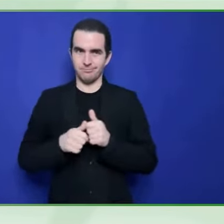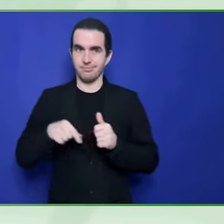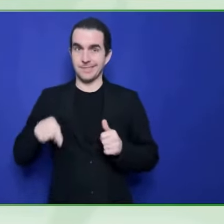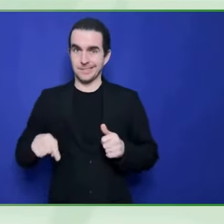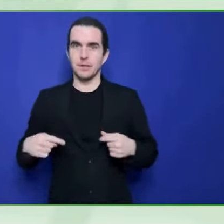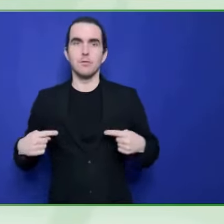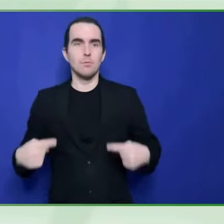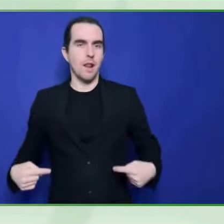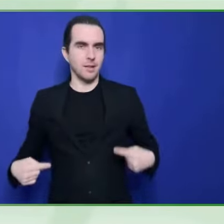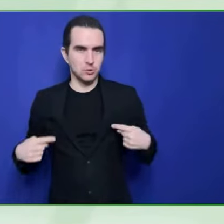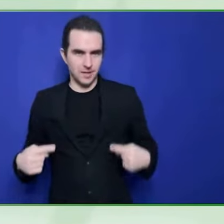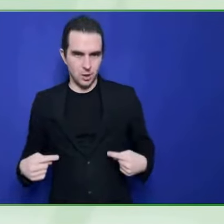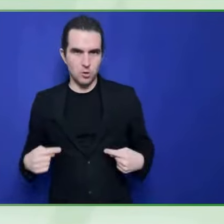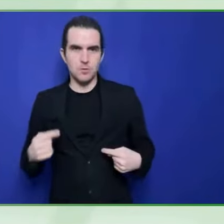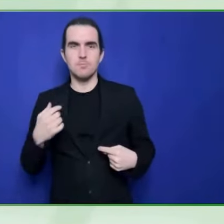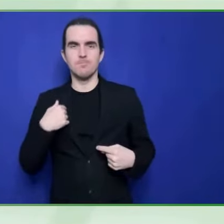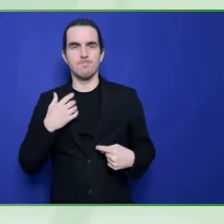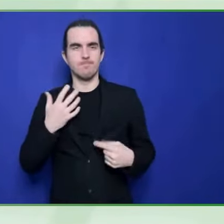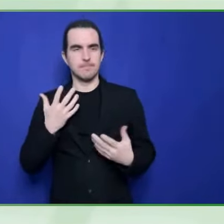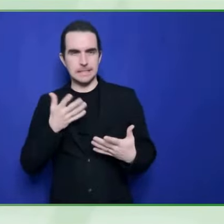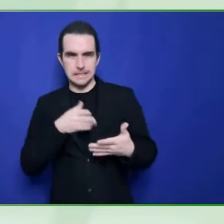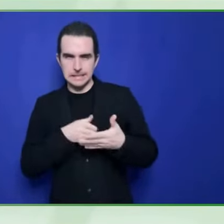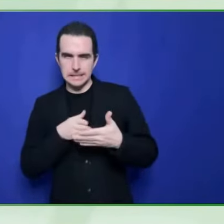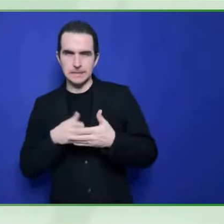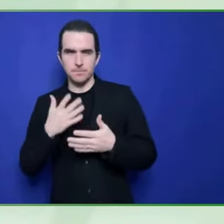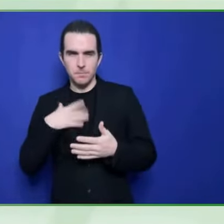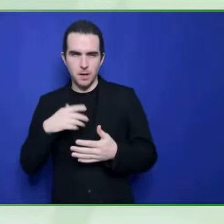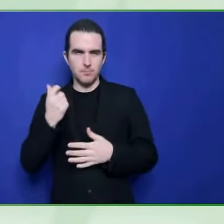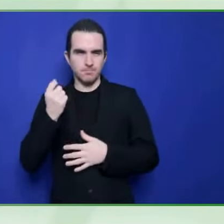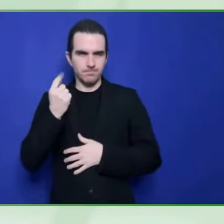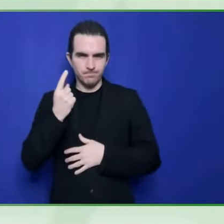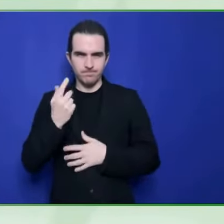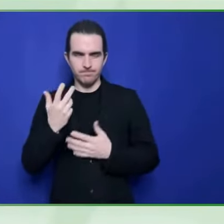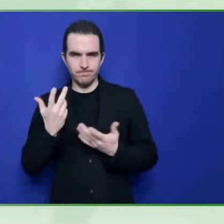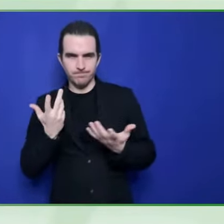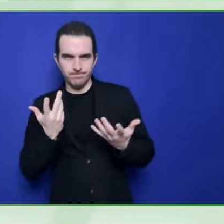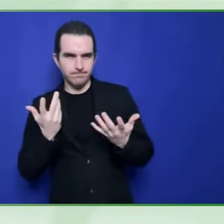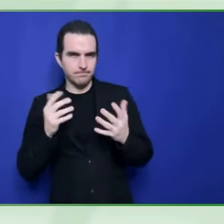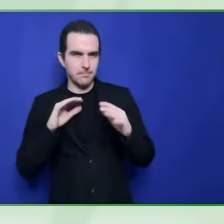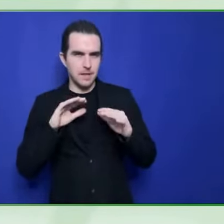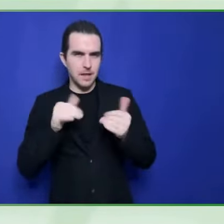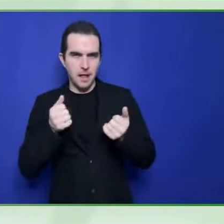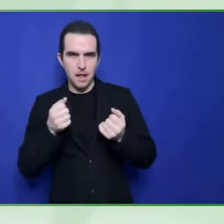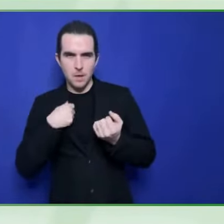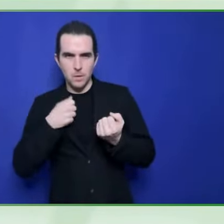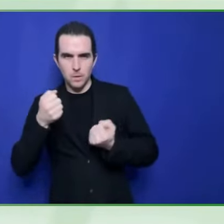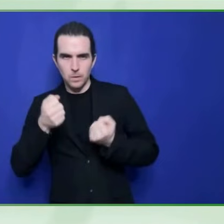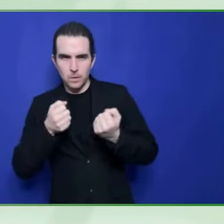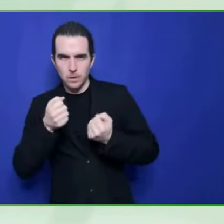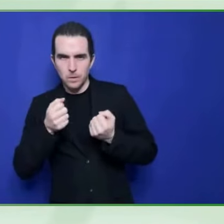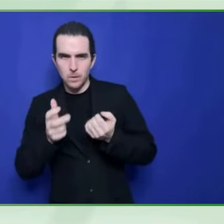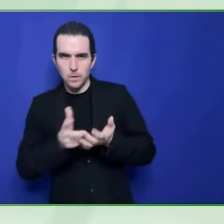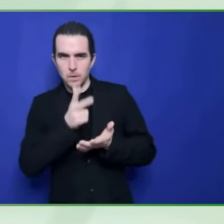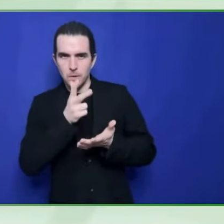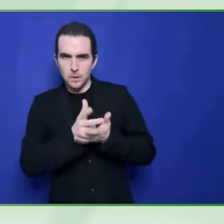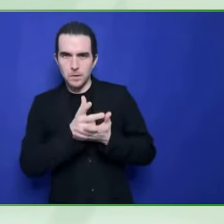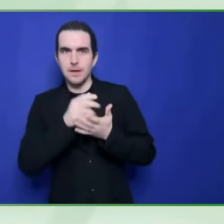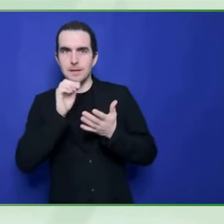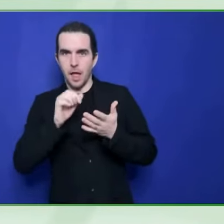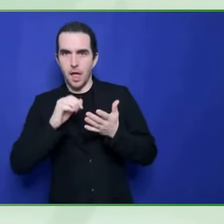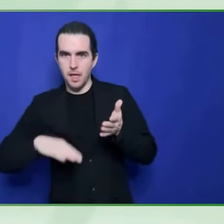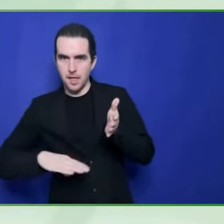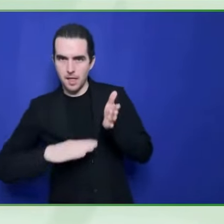needed was not centralized anywhere. And we'd have to go to many different sites and lots of research and potentially ask people